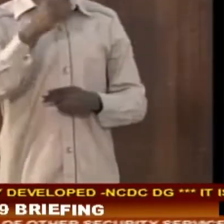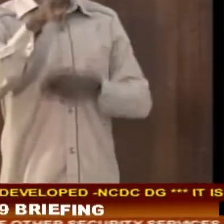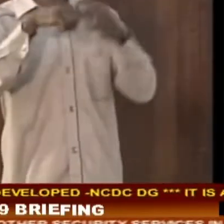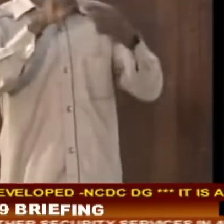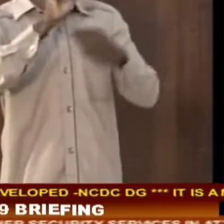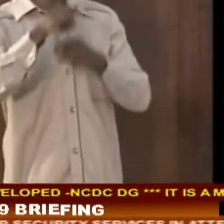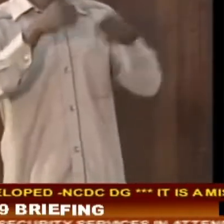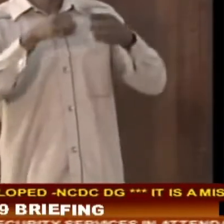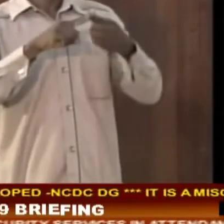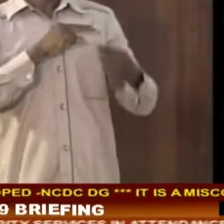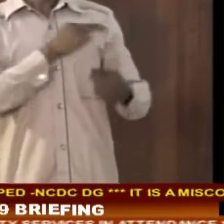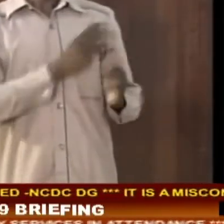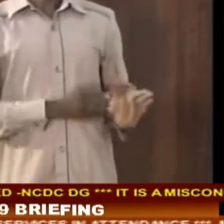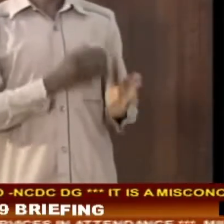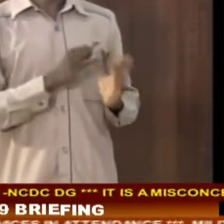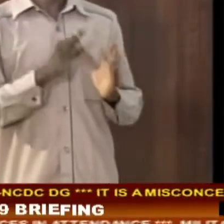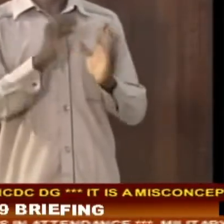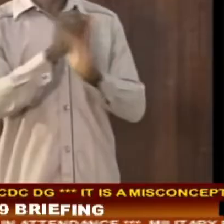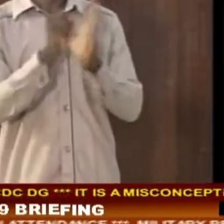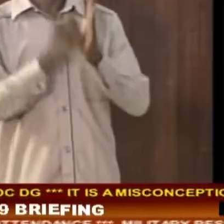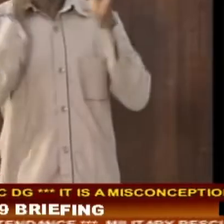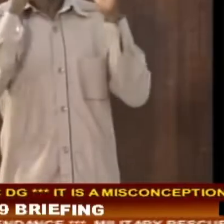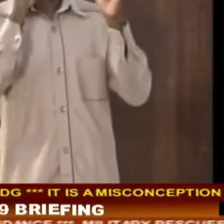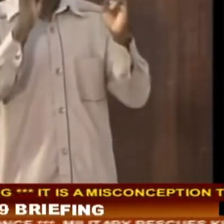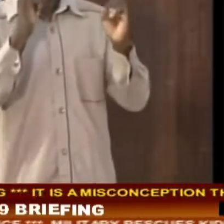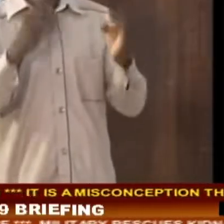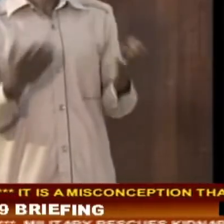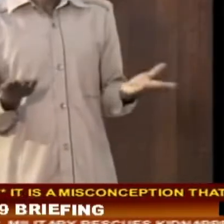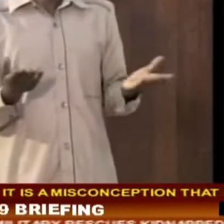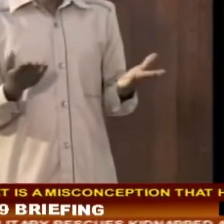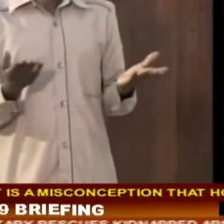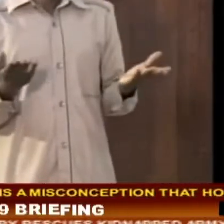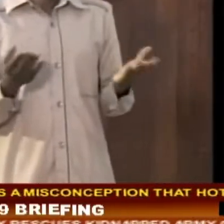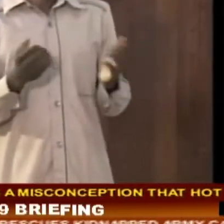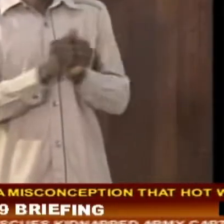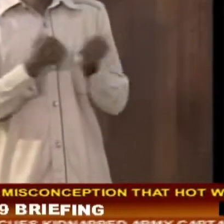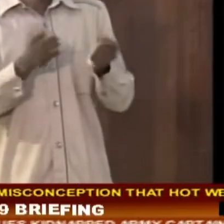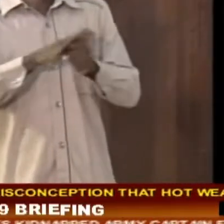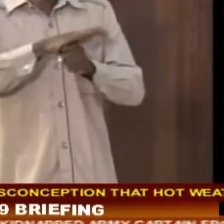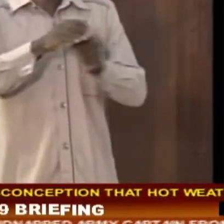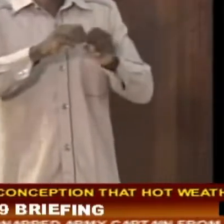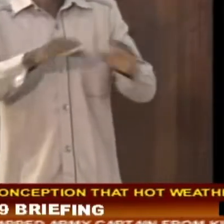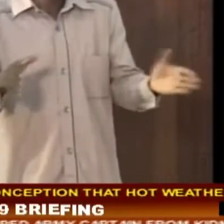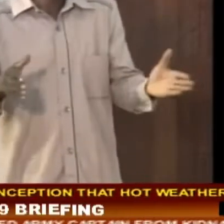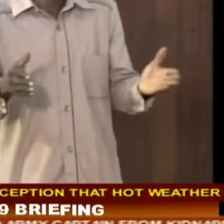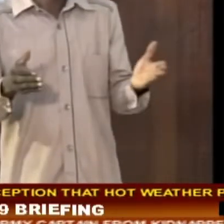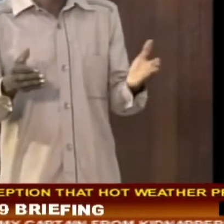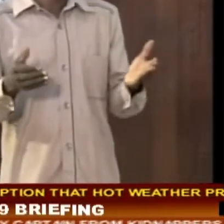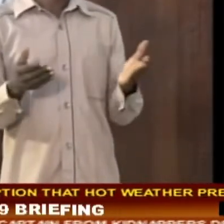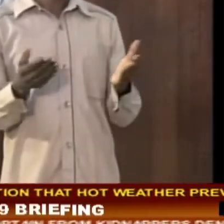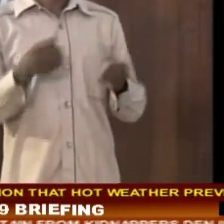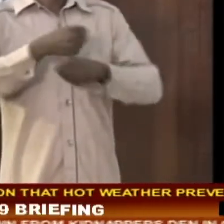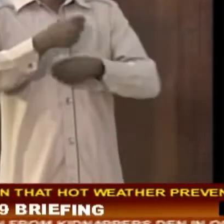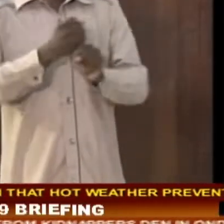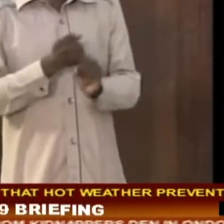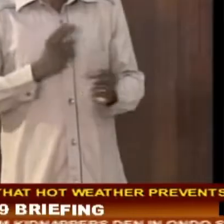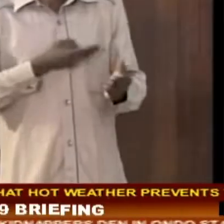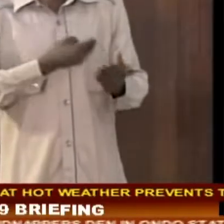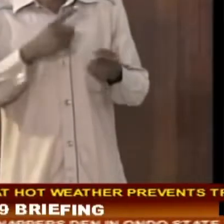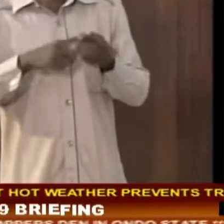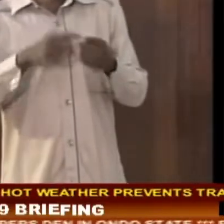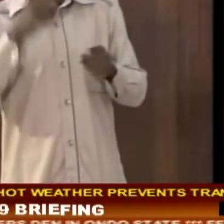to the minister of State for Education well um well with the covid-19 it has compelled us to look uh at